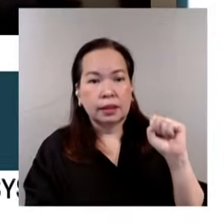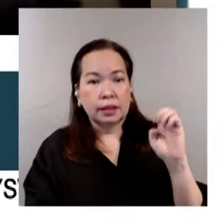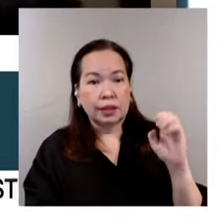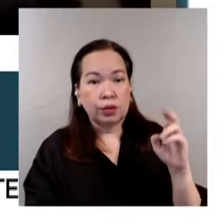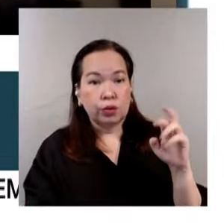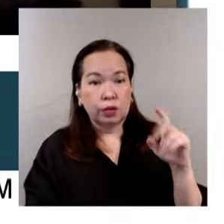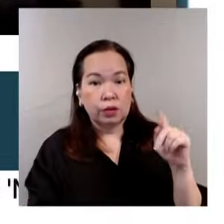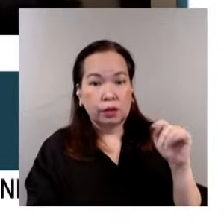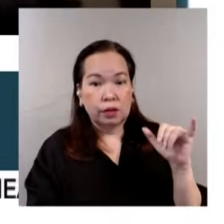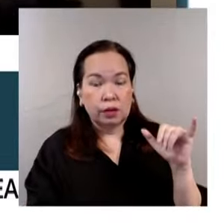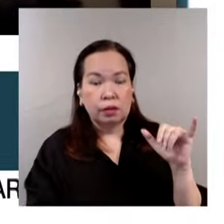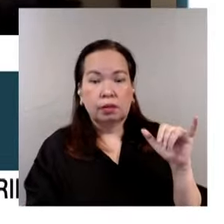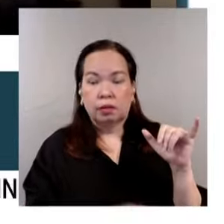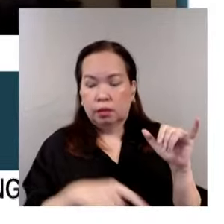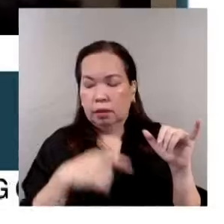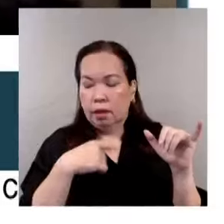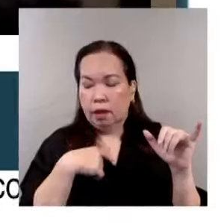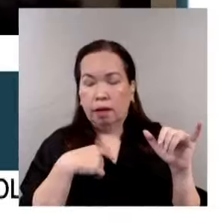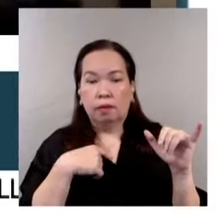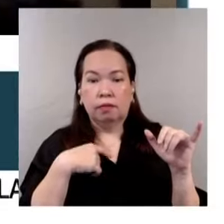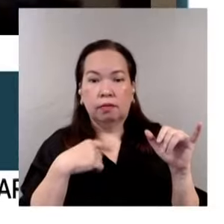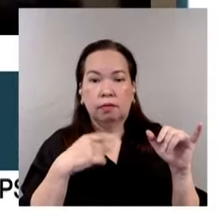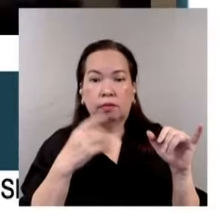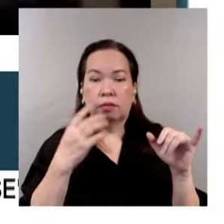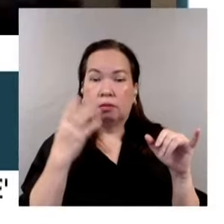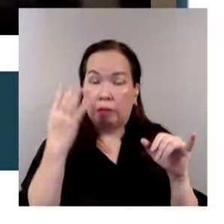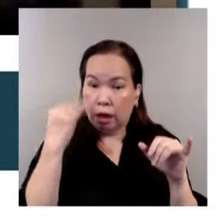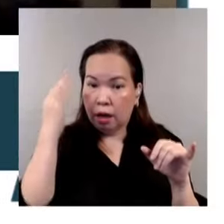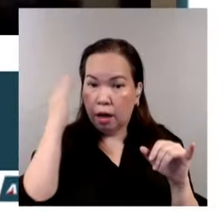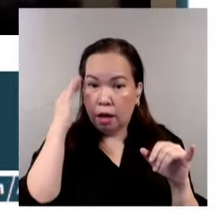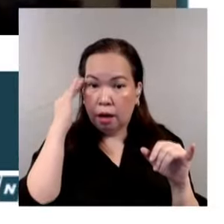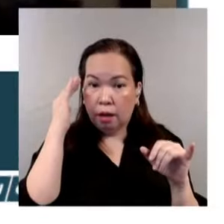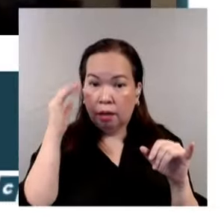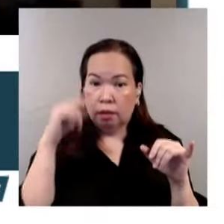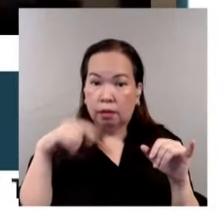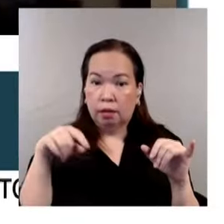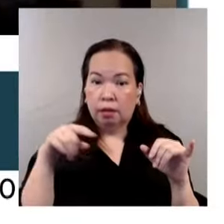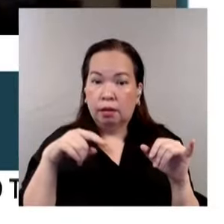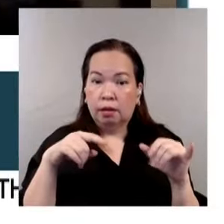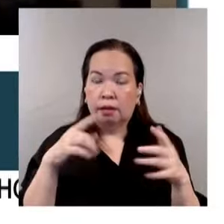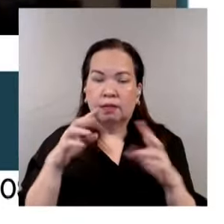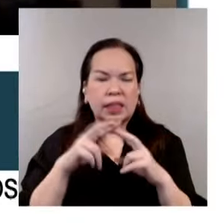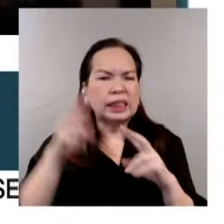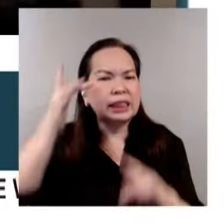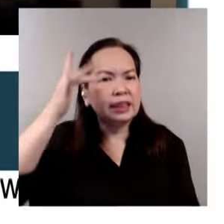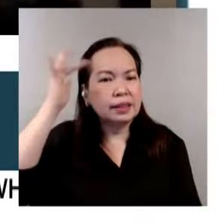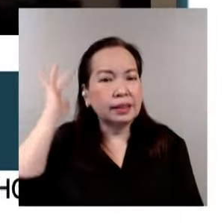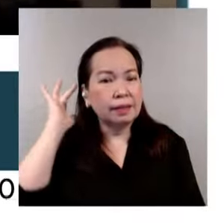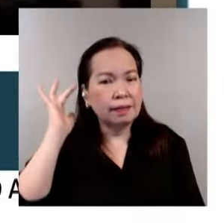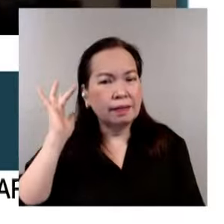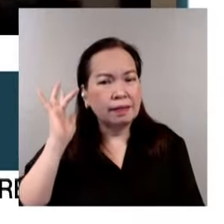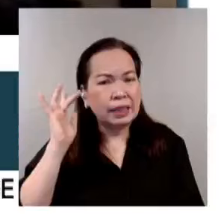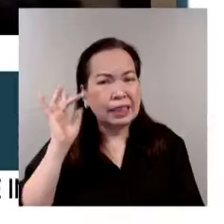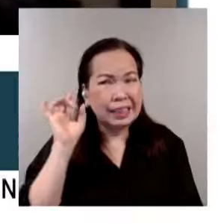order. Factor Stanley, because you know we're this sensitive because we're dealing with